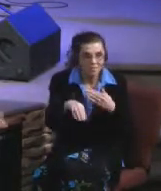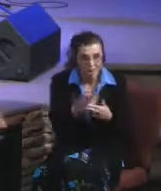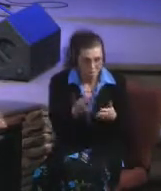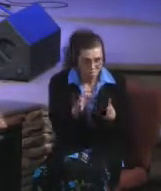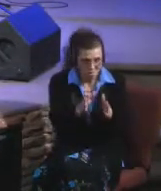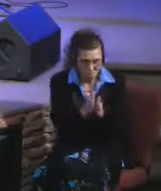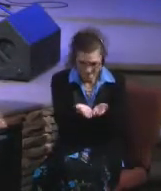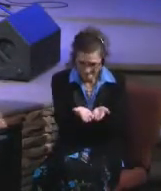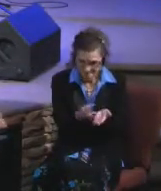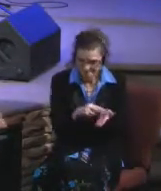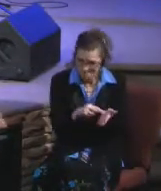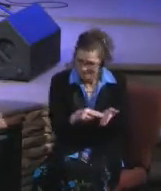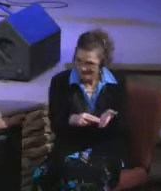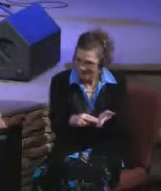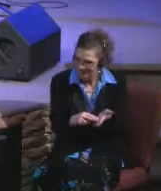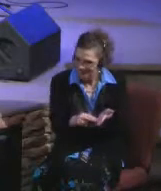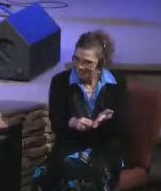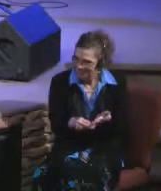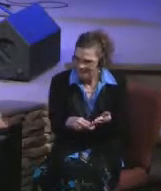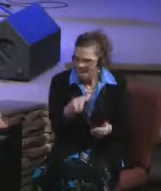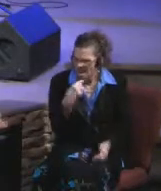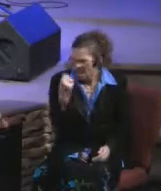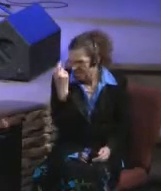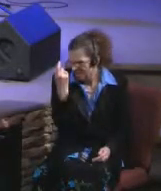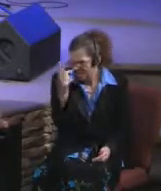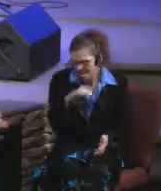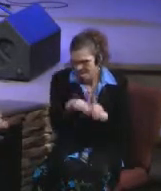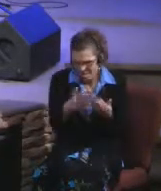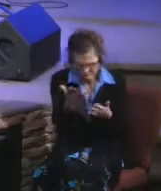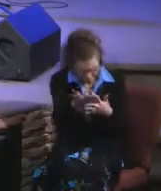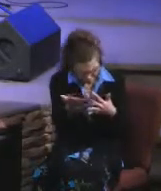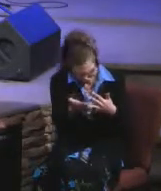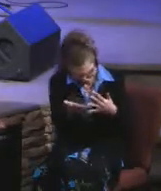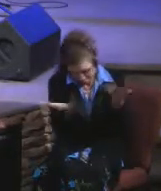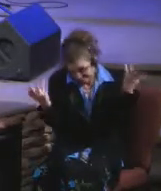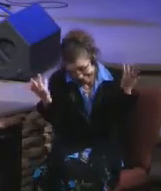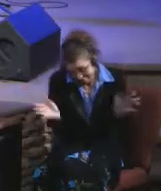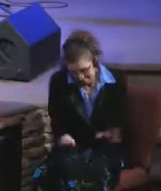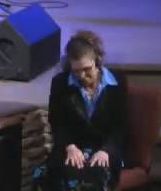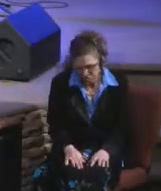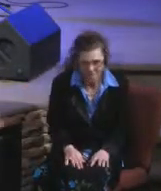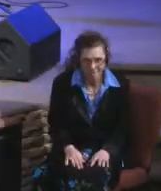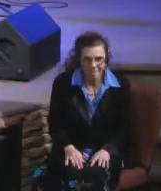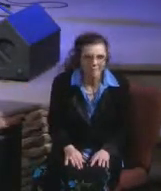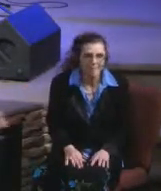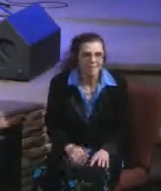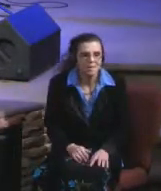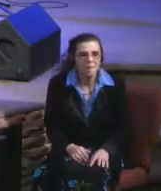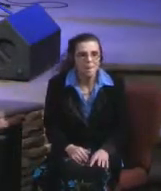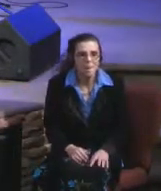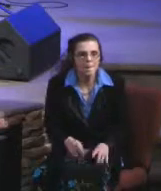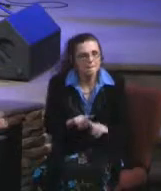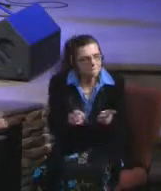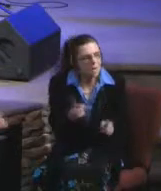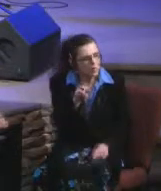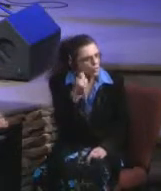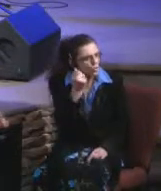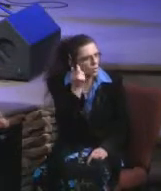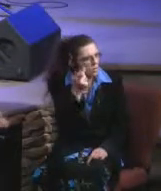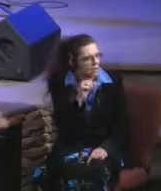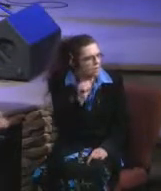writings. They're not, I really don't understand why we do all the breakups in them. I guess just for references. But I want you to